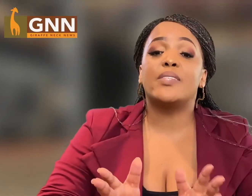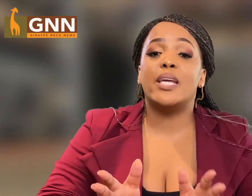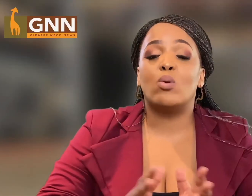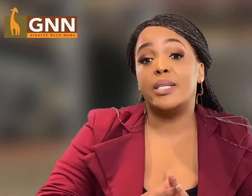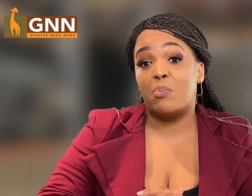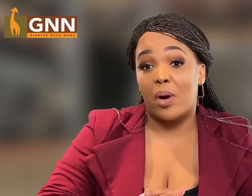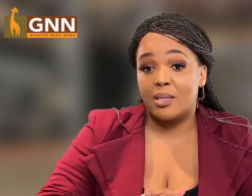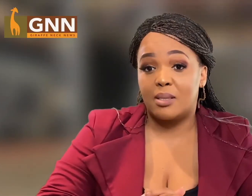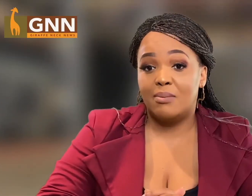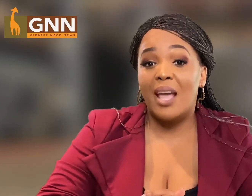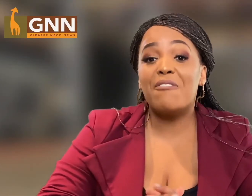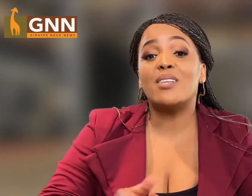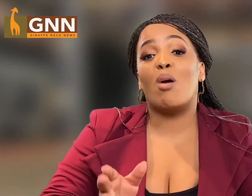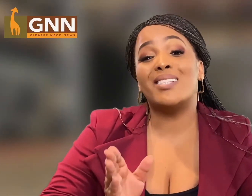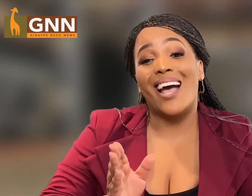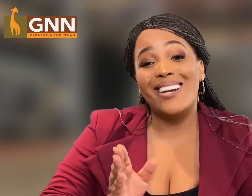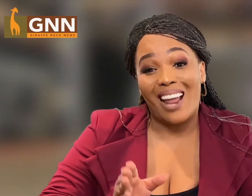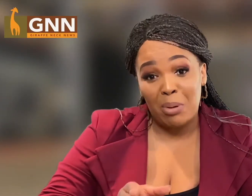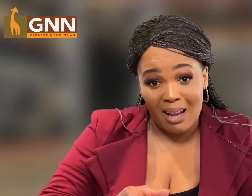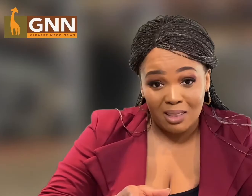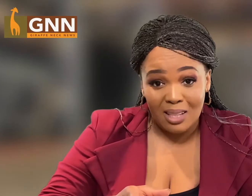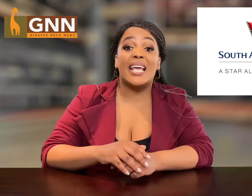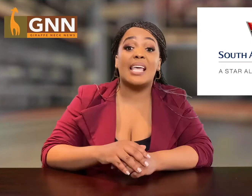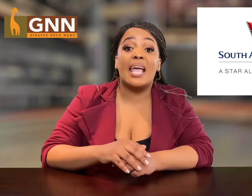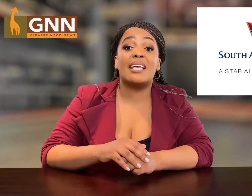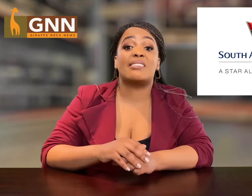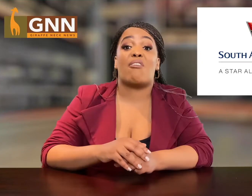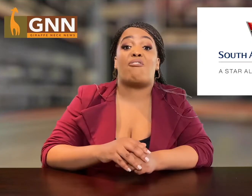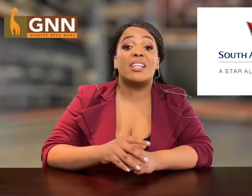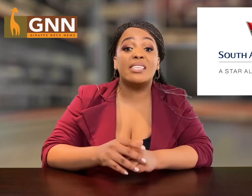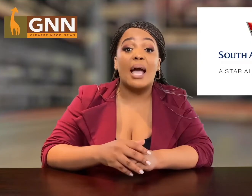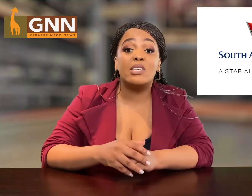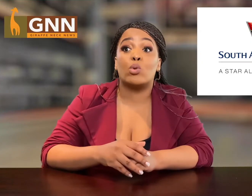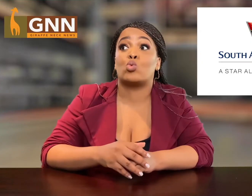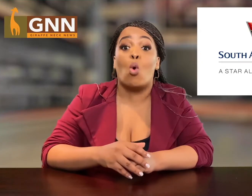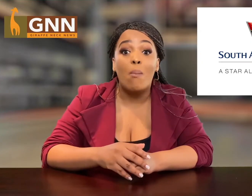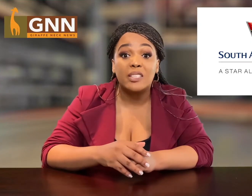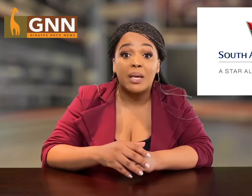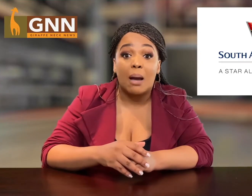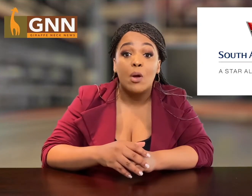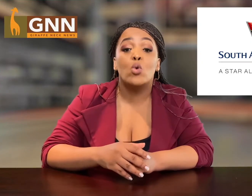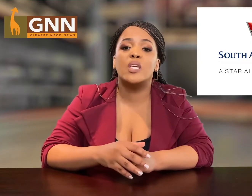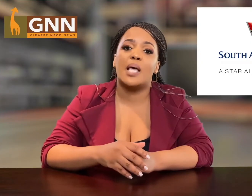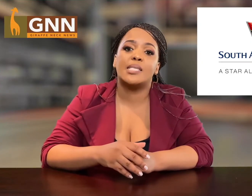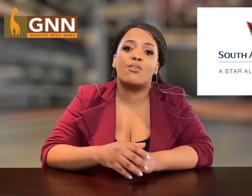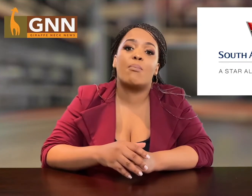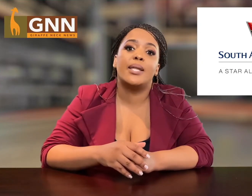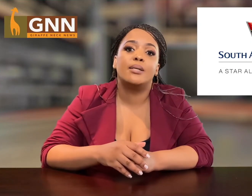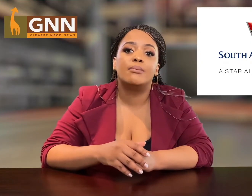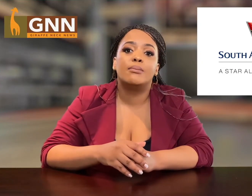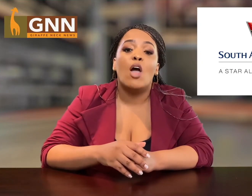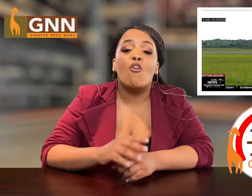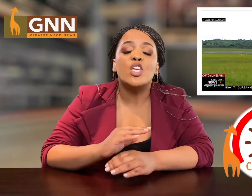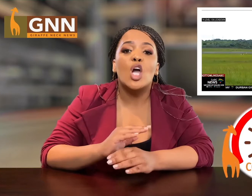Speaking of state-owned enterprises, if Eskom is the unreliable uncle, SAA is the fancy auntie with too much makeup who keeps asking for